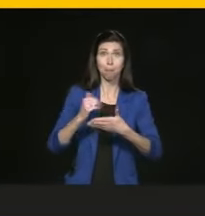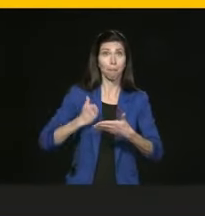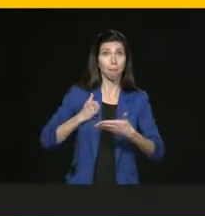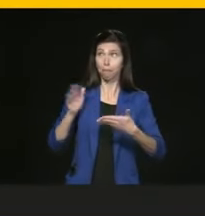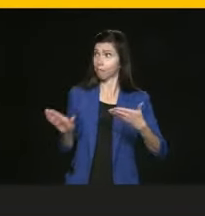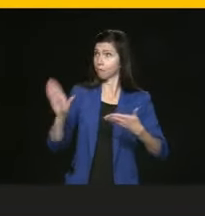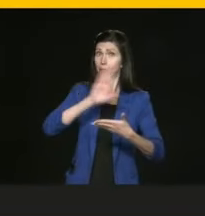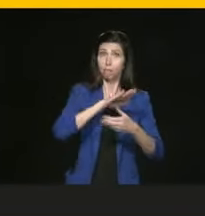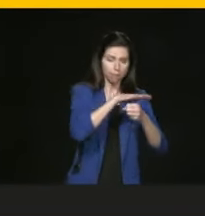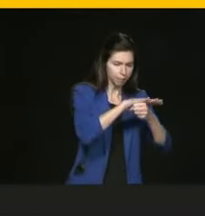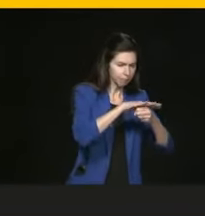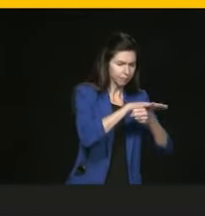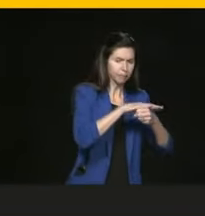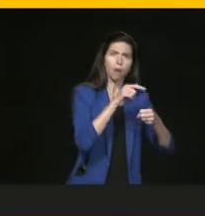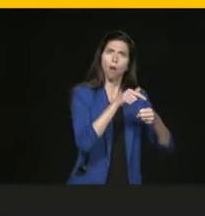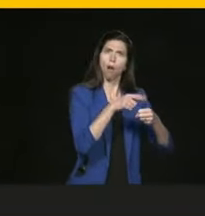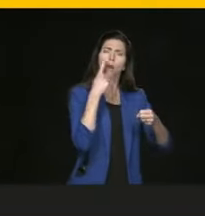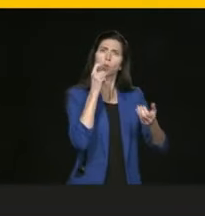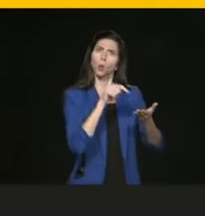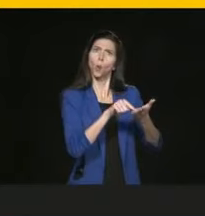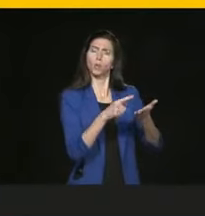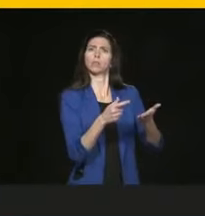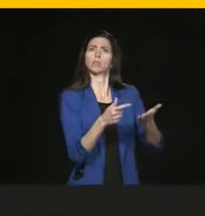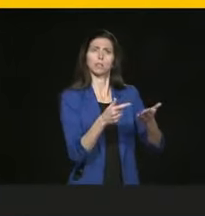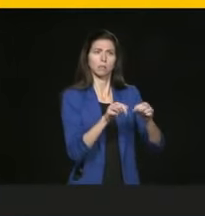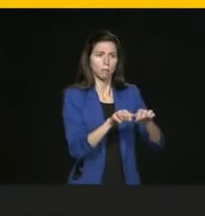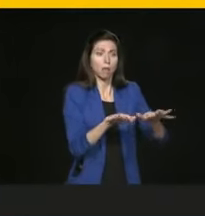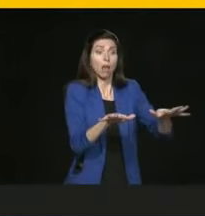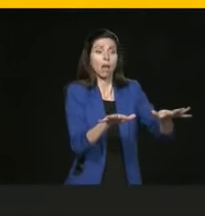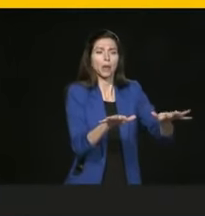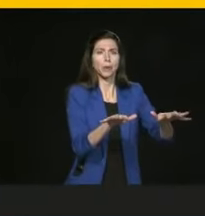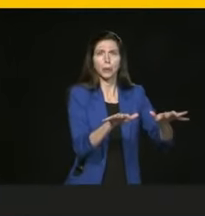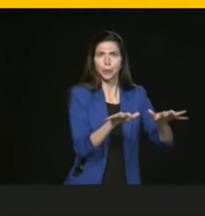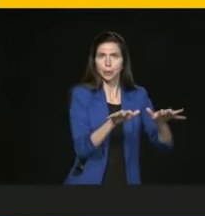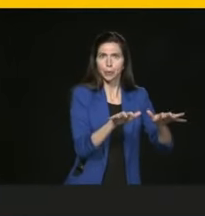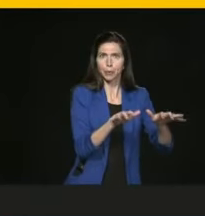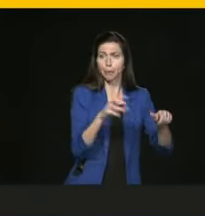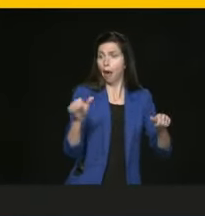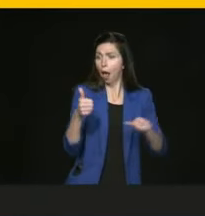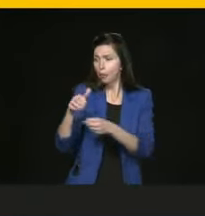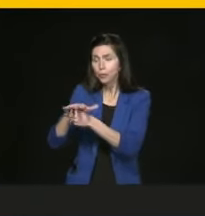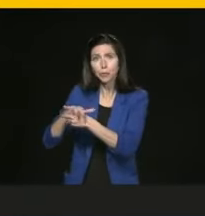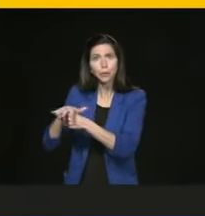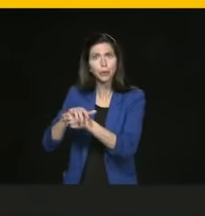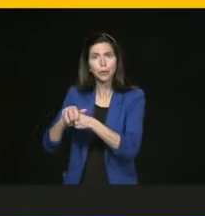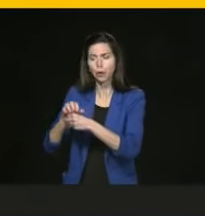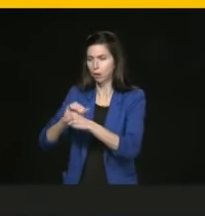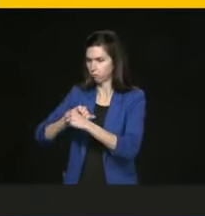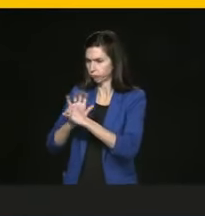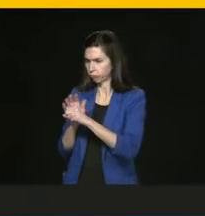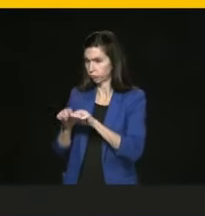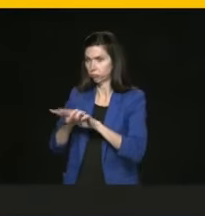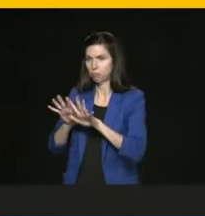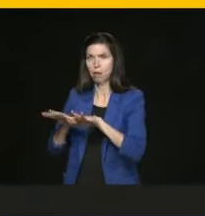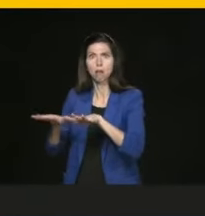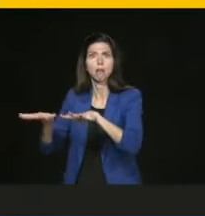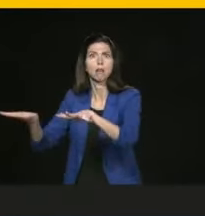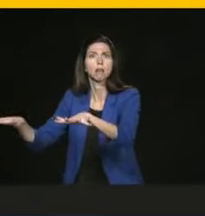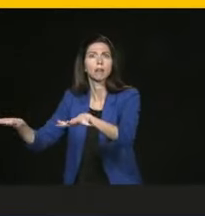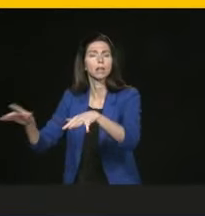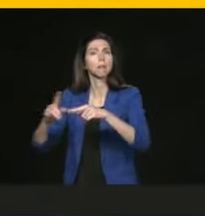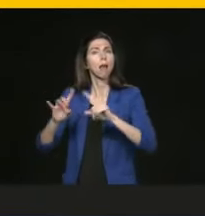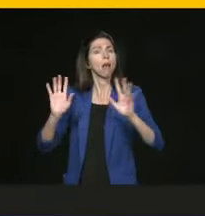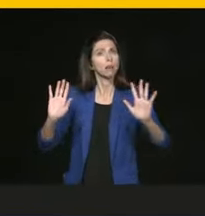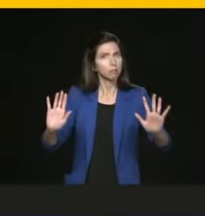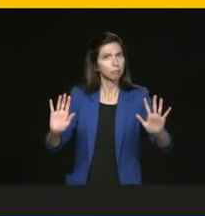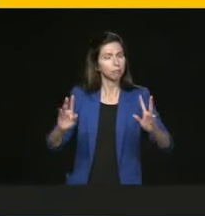earlier than other parts of the country. But no matter where you live in the country, Everyone must remember to keep doing the things that